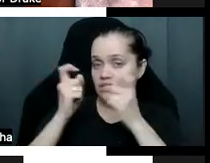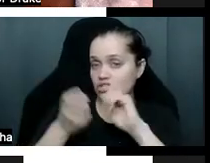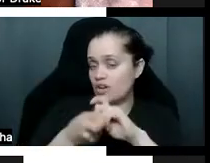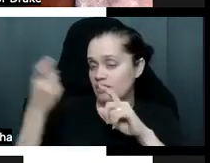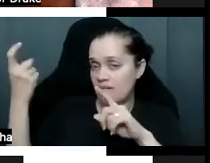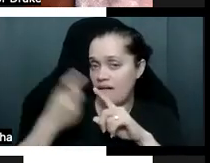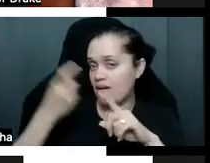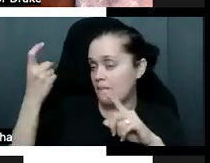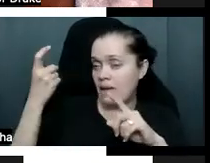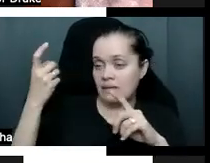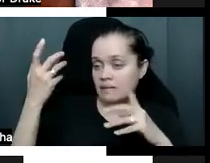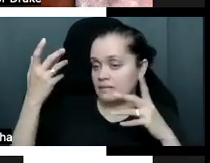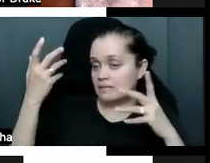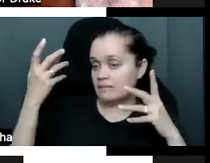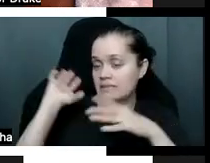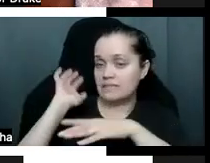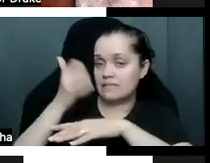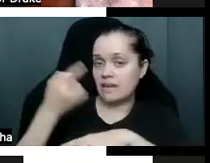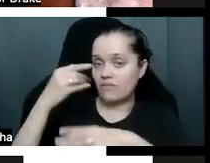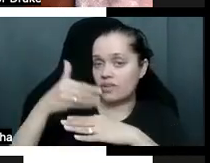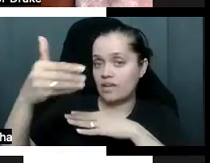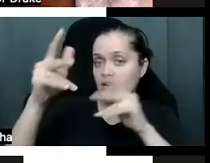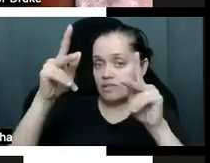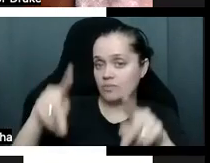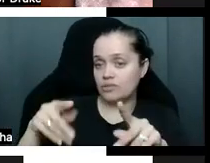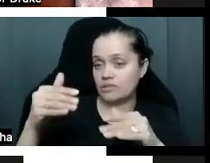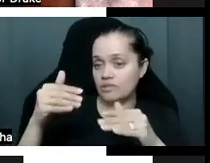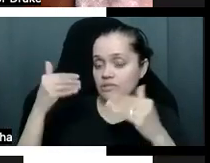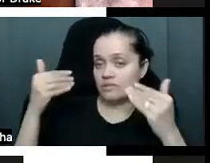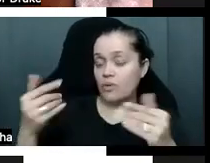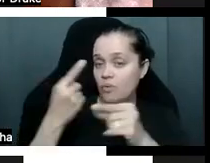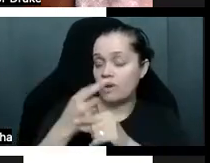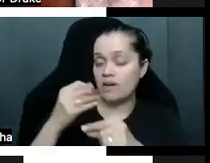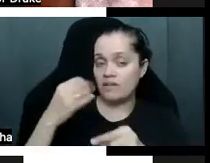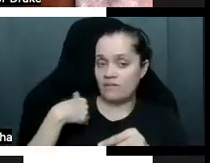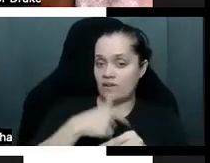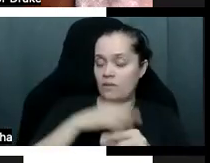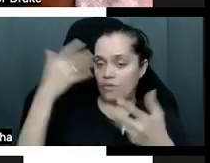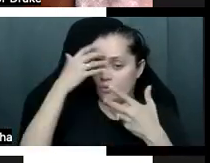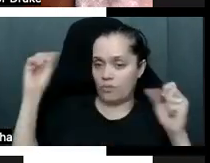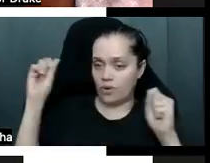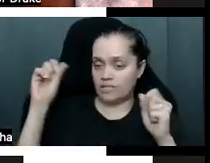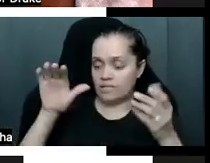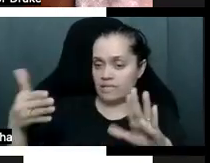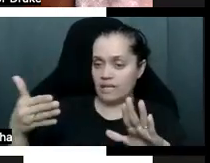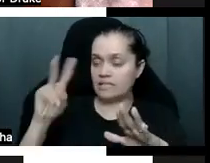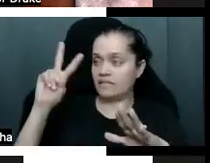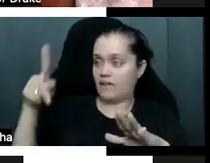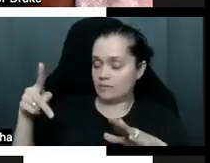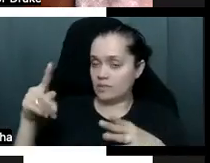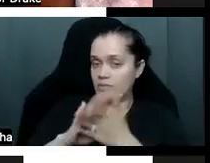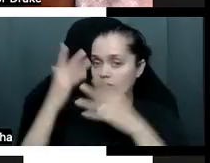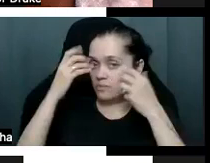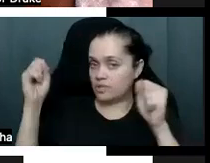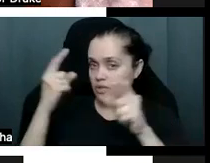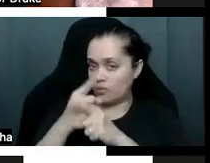automatic setup for the next person to go up, right? If our president dies, the vice president becomes president. Well, when you